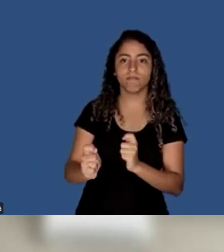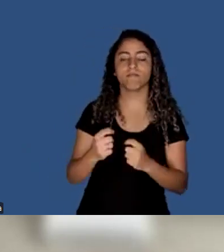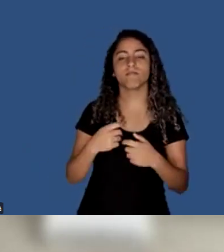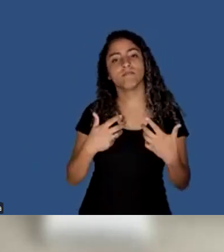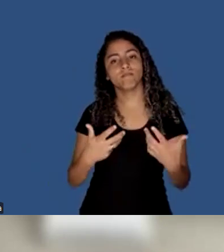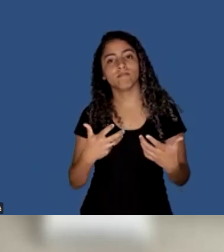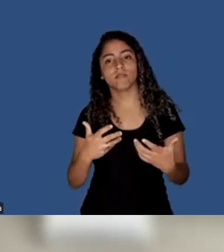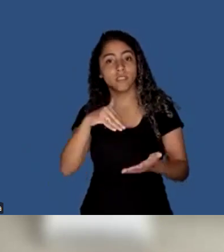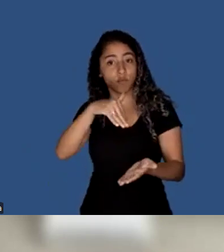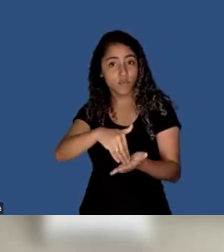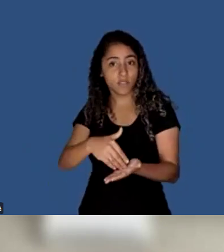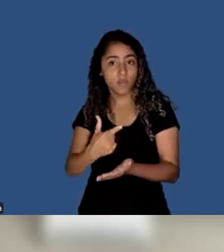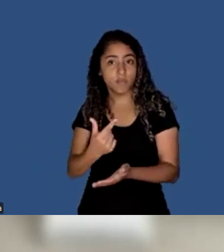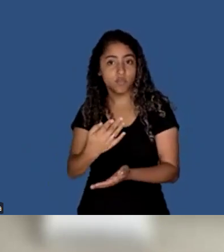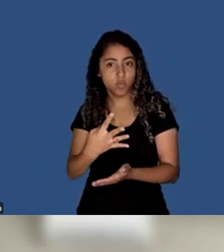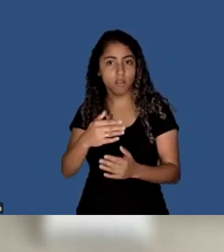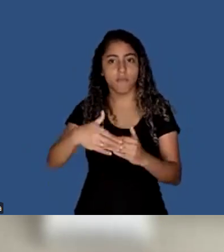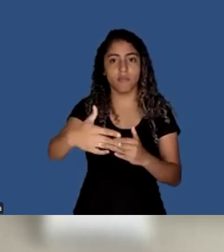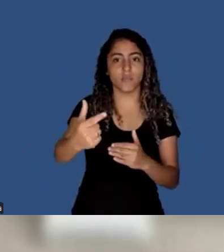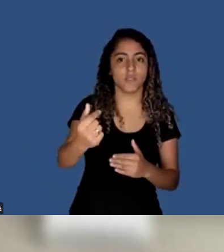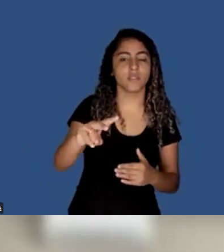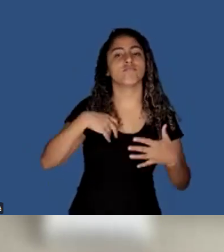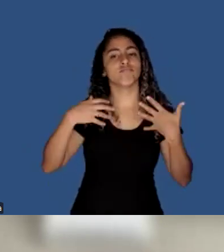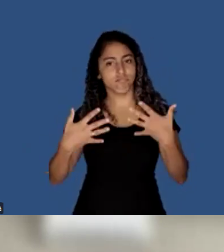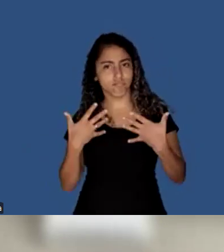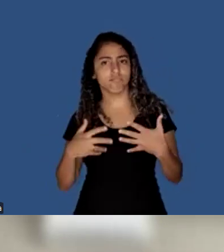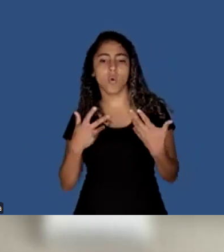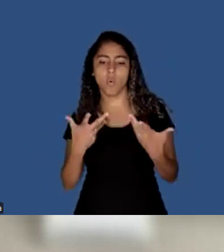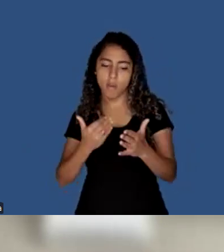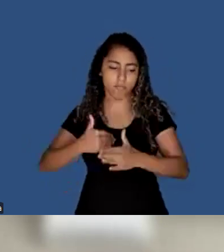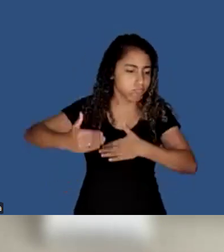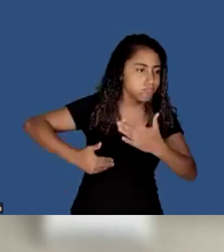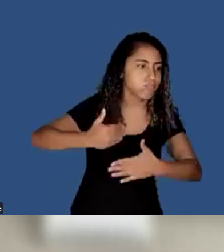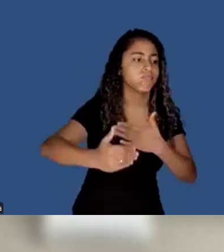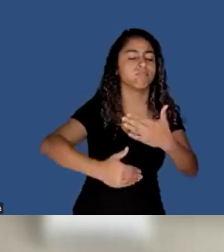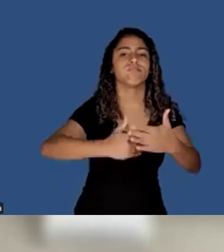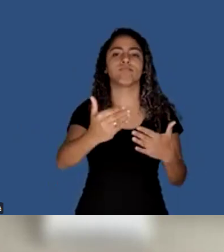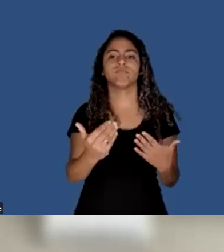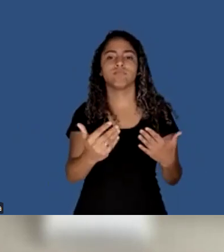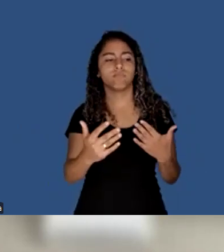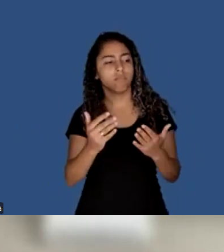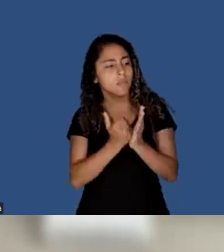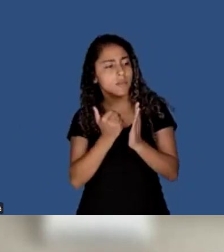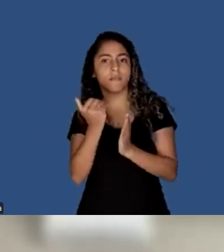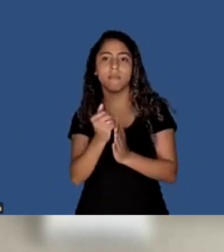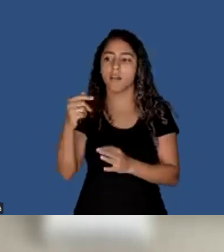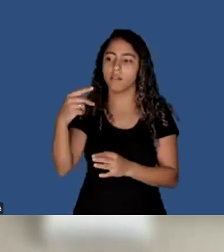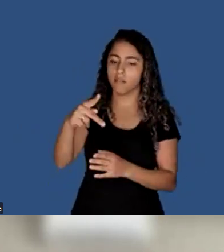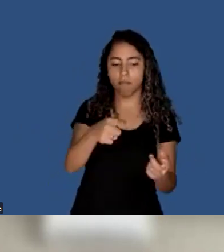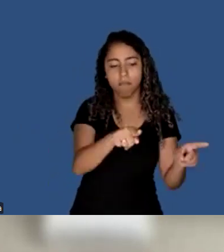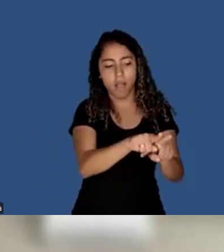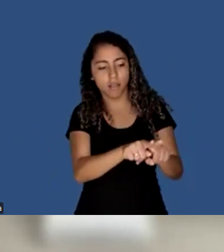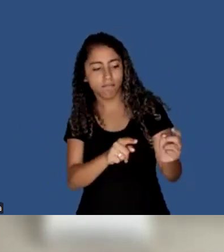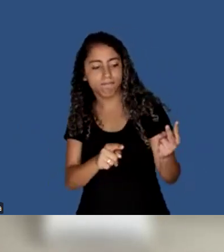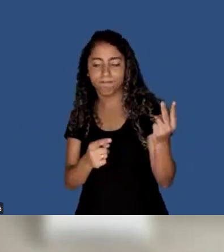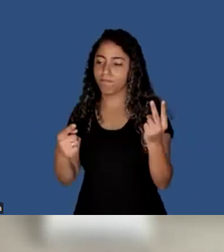of profitability and growth. We are very excited with this year-end 2024 and next year, and we go on the same note, ensuring more value